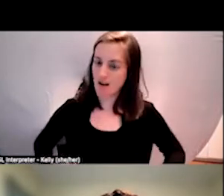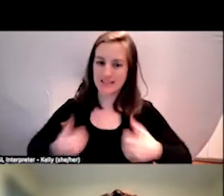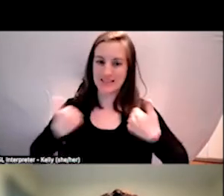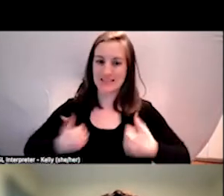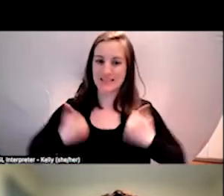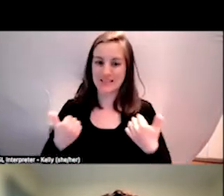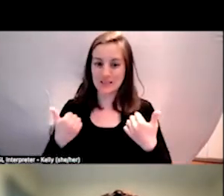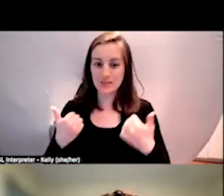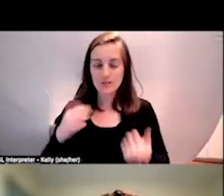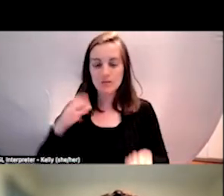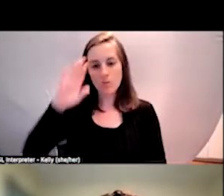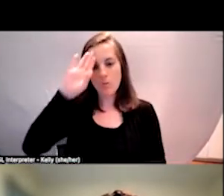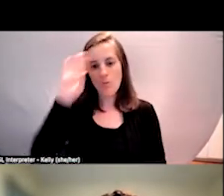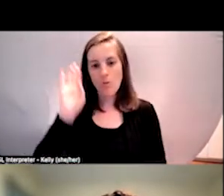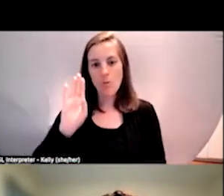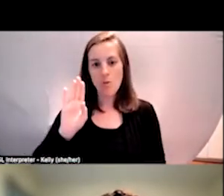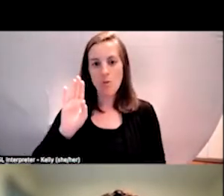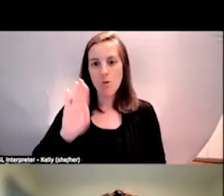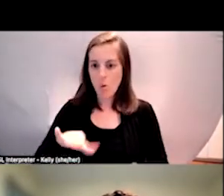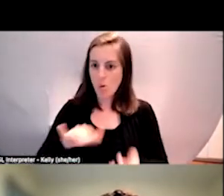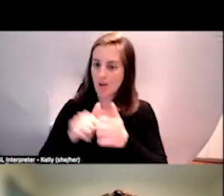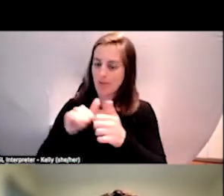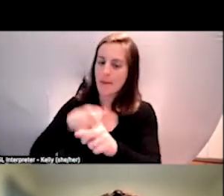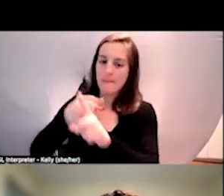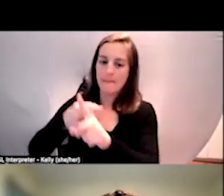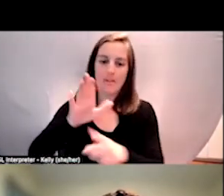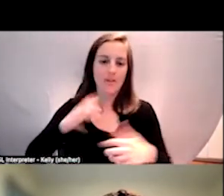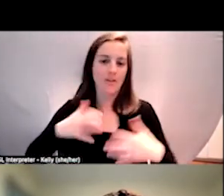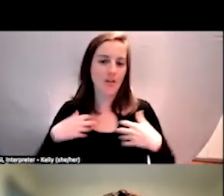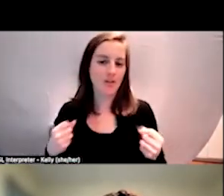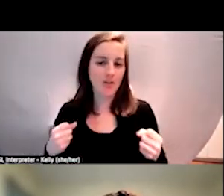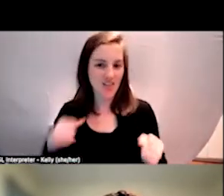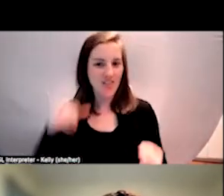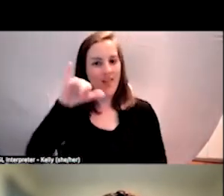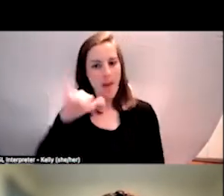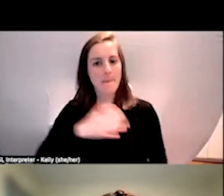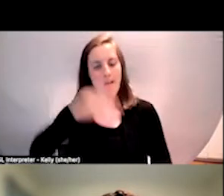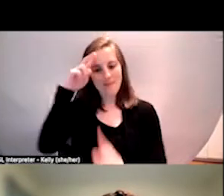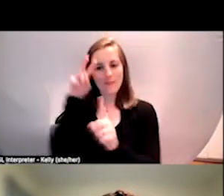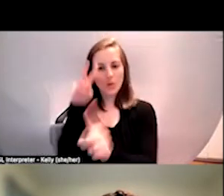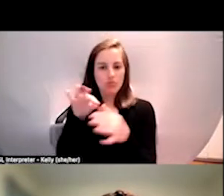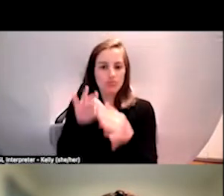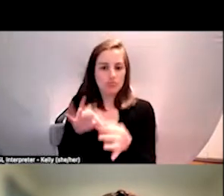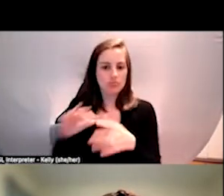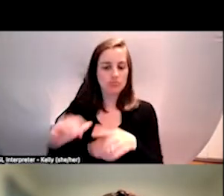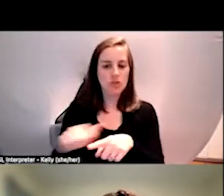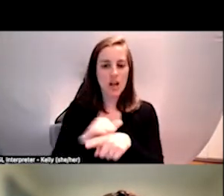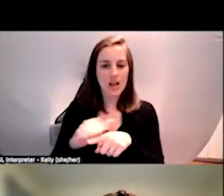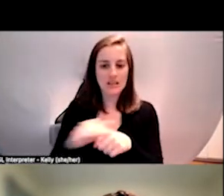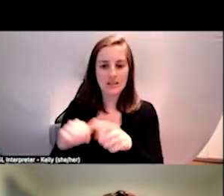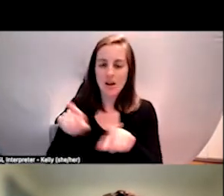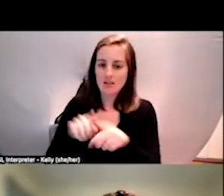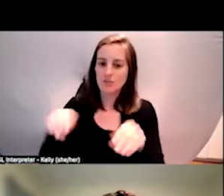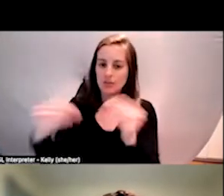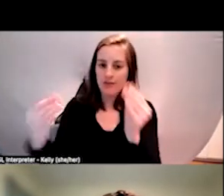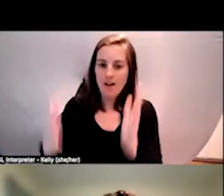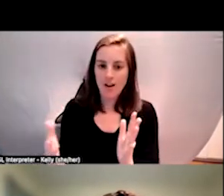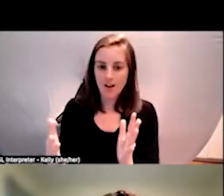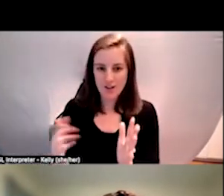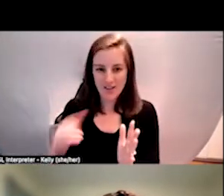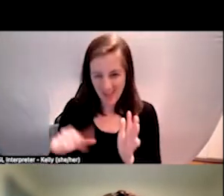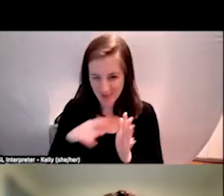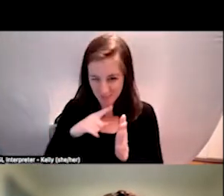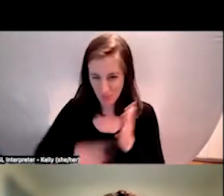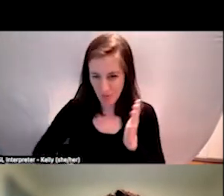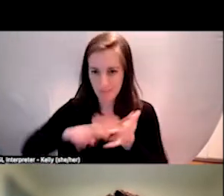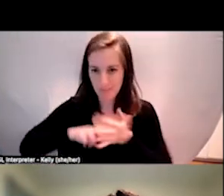to their health. And that's how I practice. And that's what gender affirming care really means to me. If that makes any